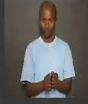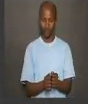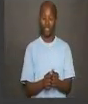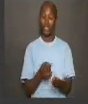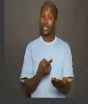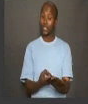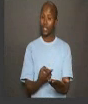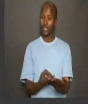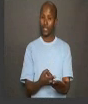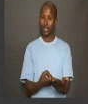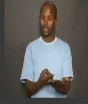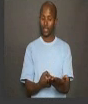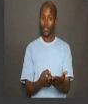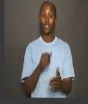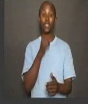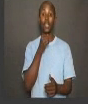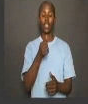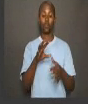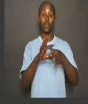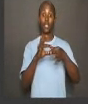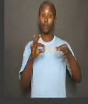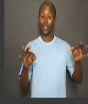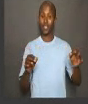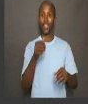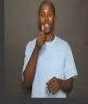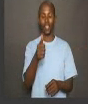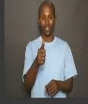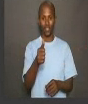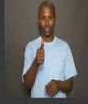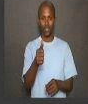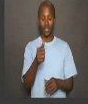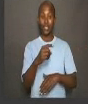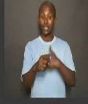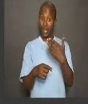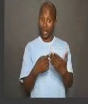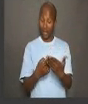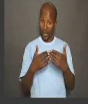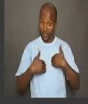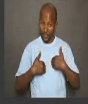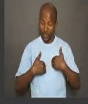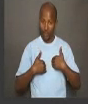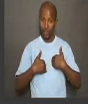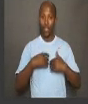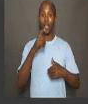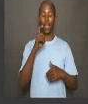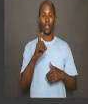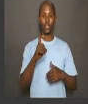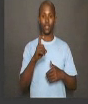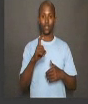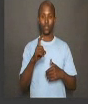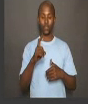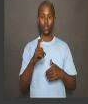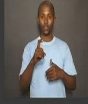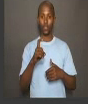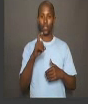This is the negation of statement A. There exists an x for